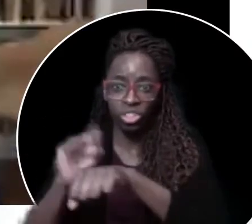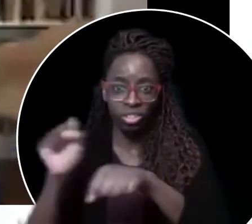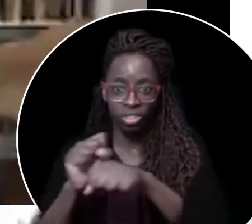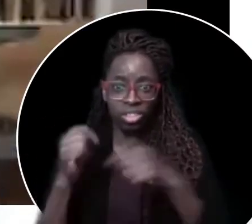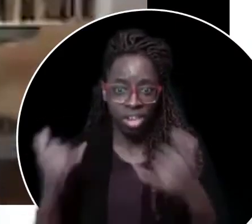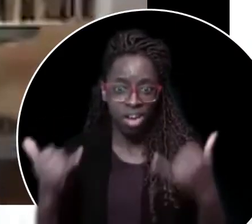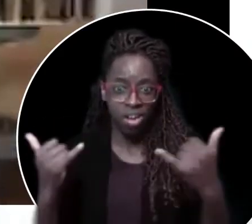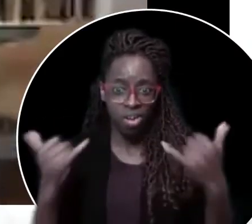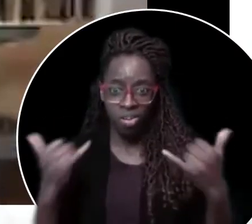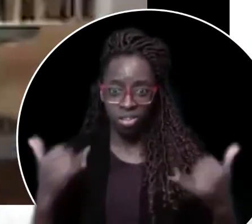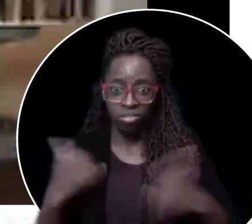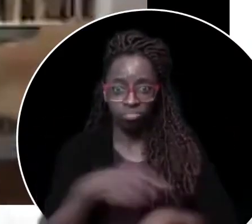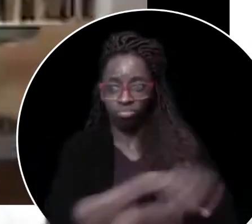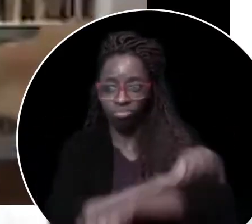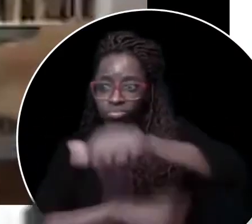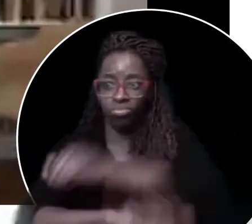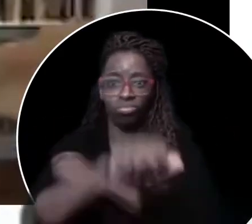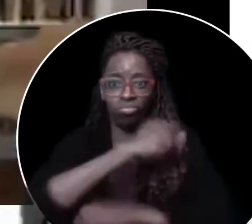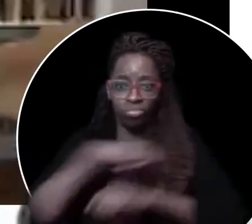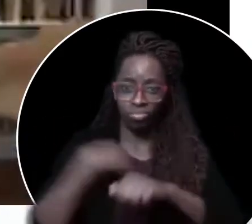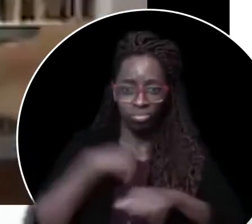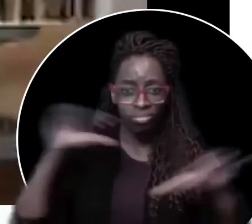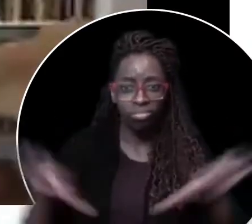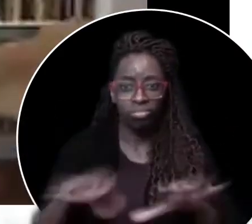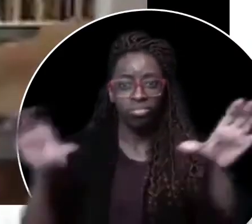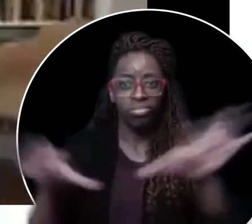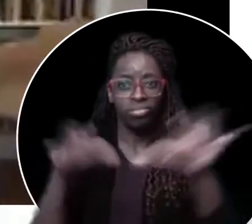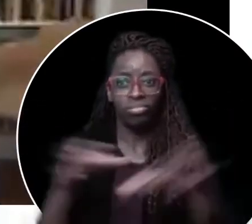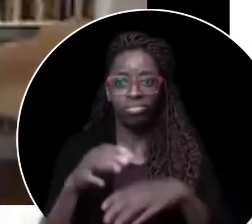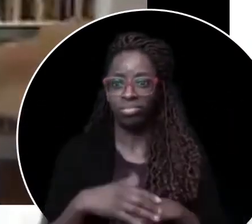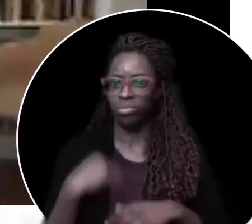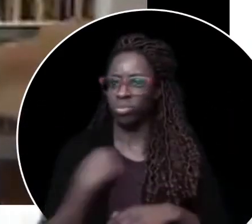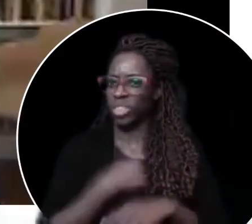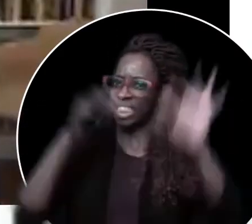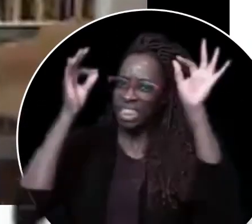change tomorrow, whenever tomorrow comes.